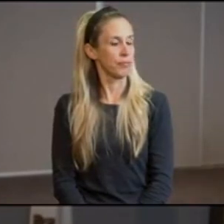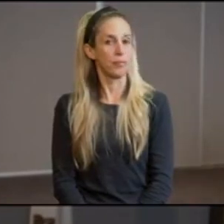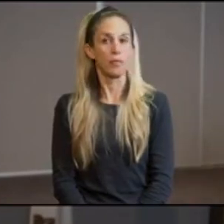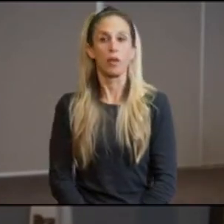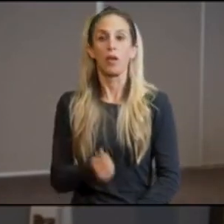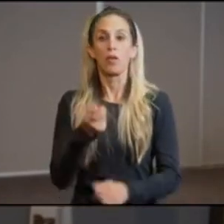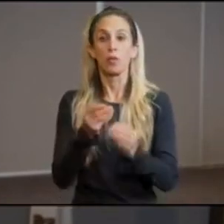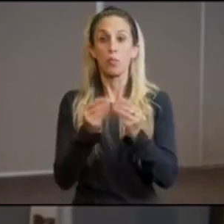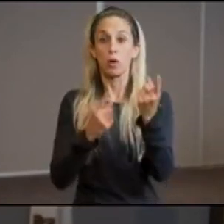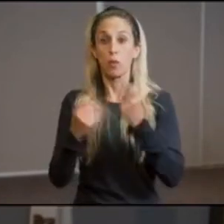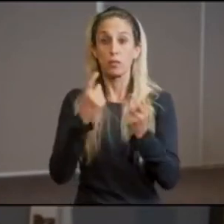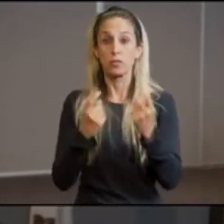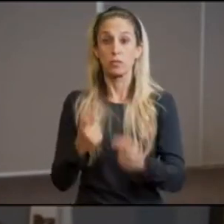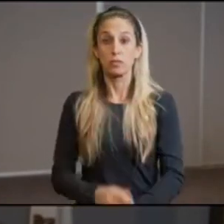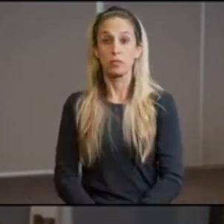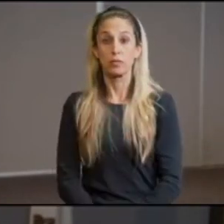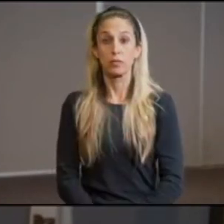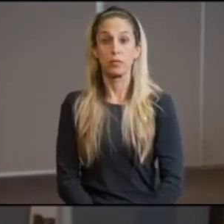Couple more questions?